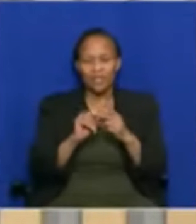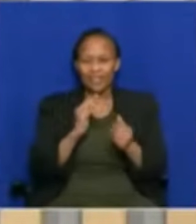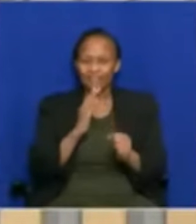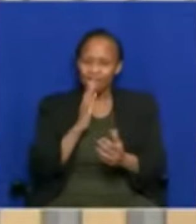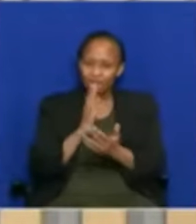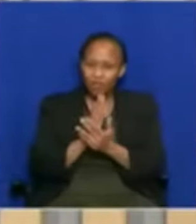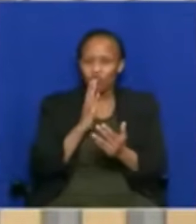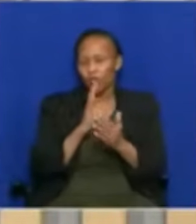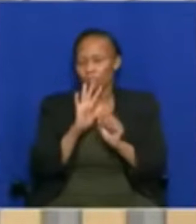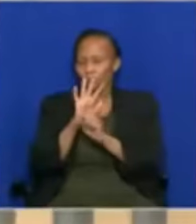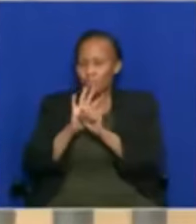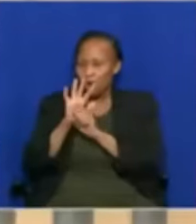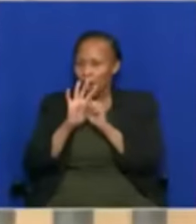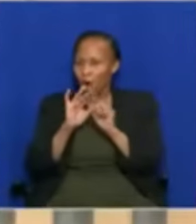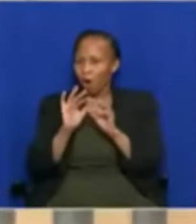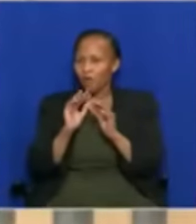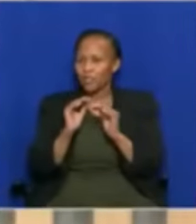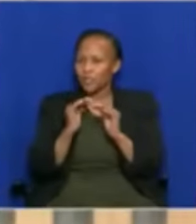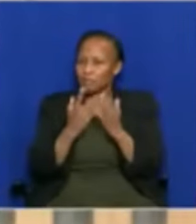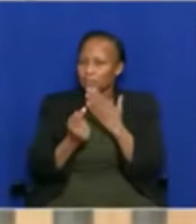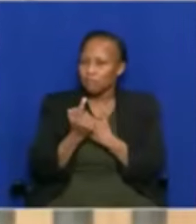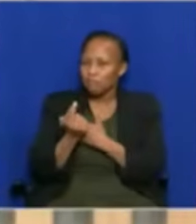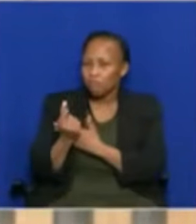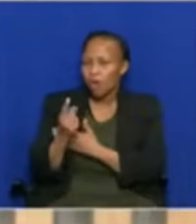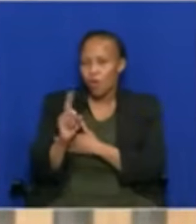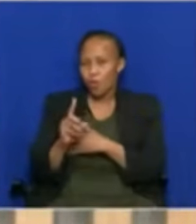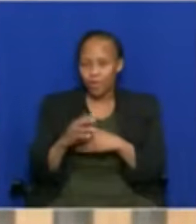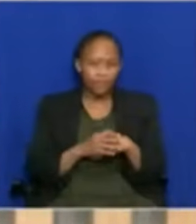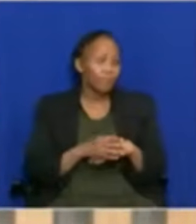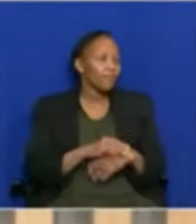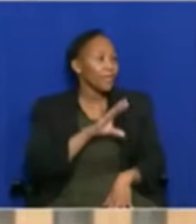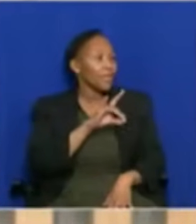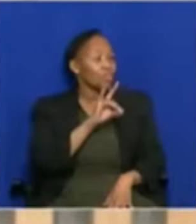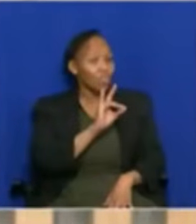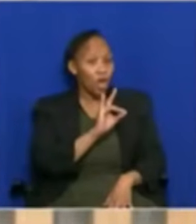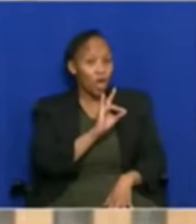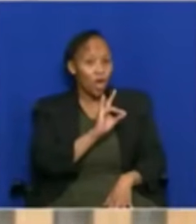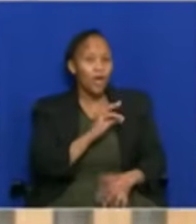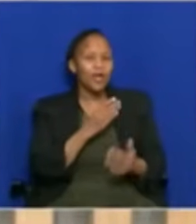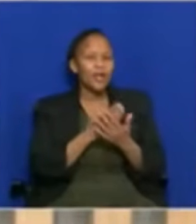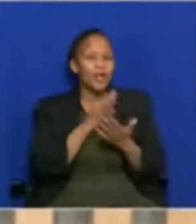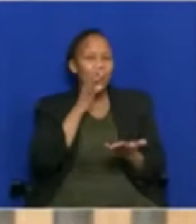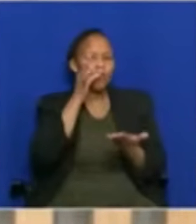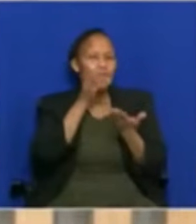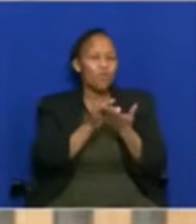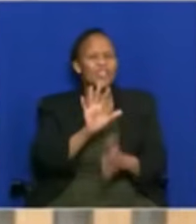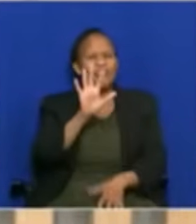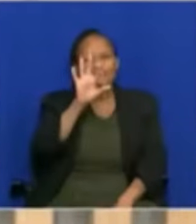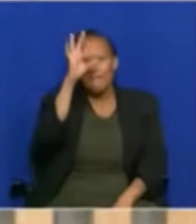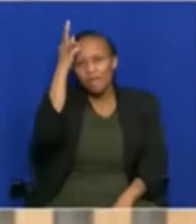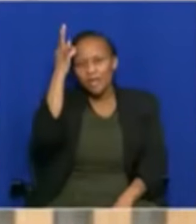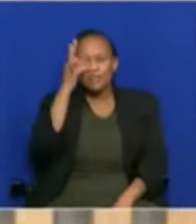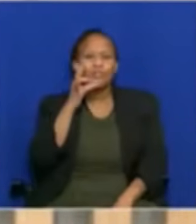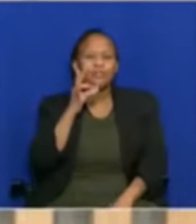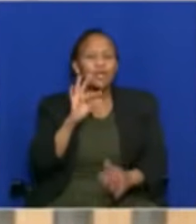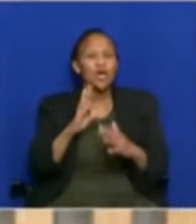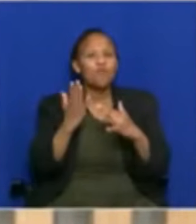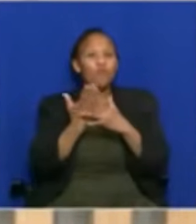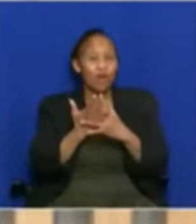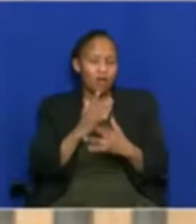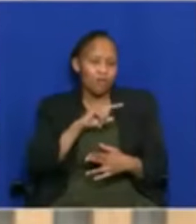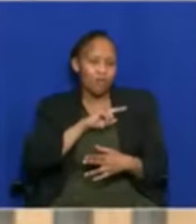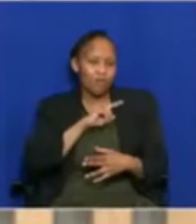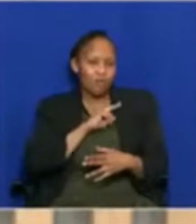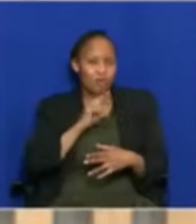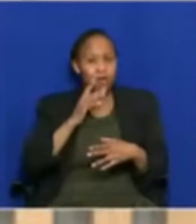fine. Chair, may I propose a 5-minute stand down just to sort out this affidavit? If we must run copies, at